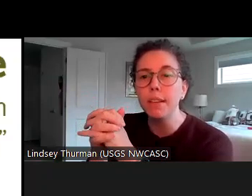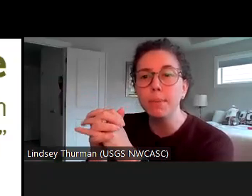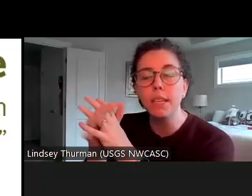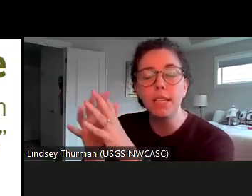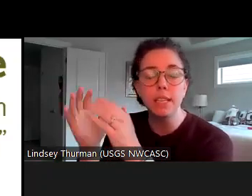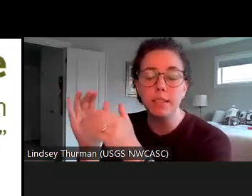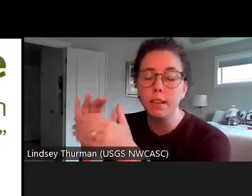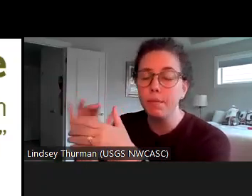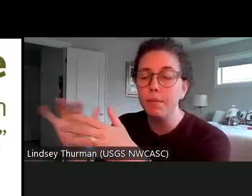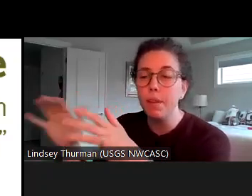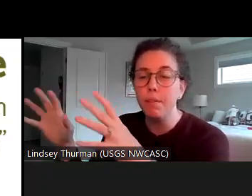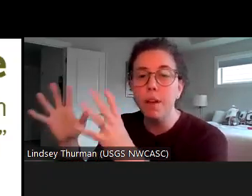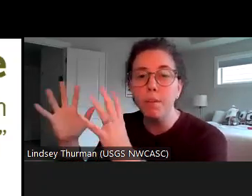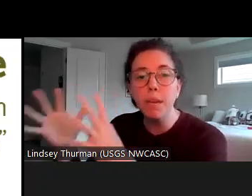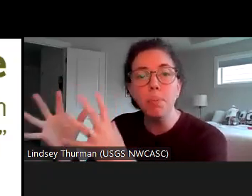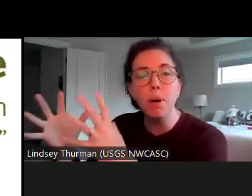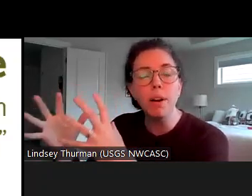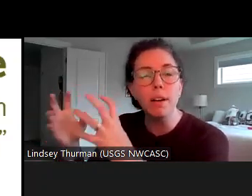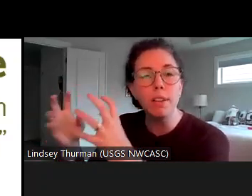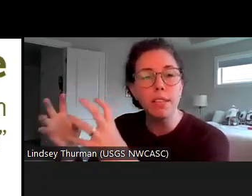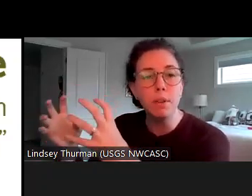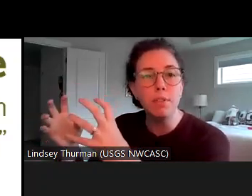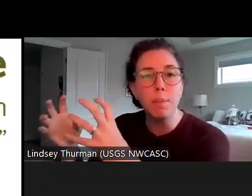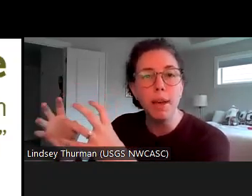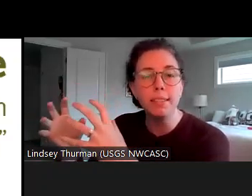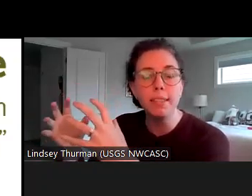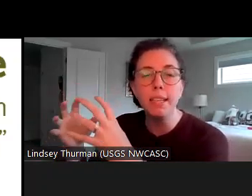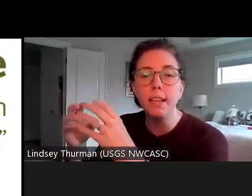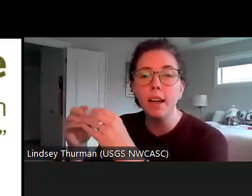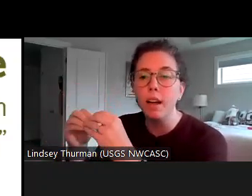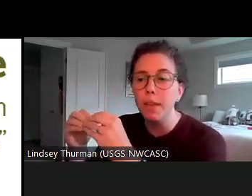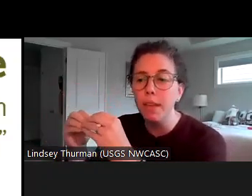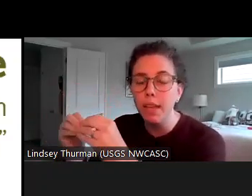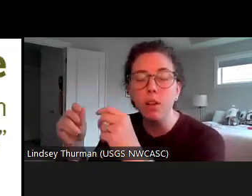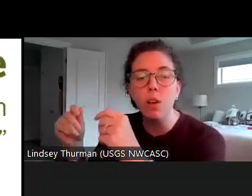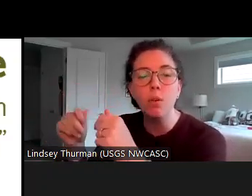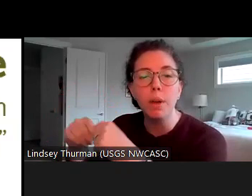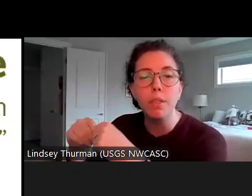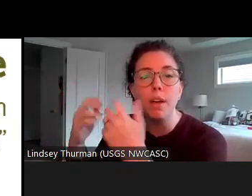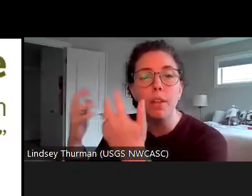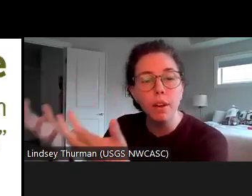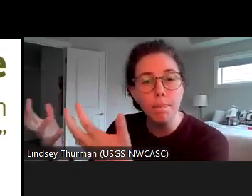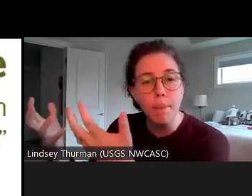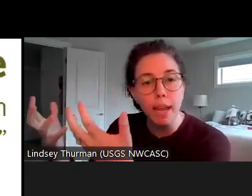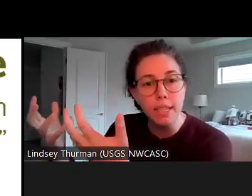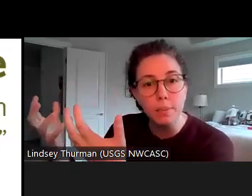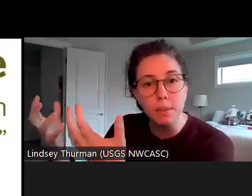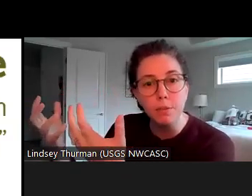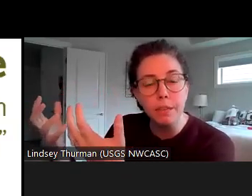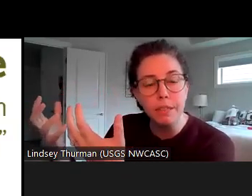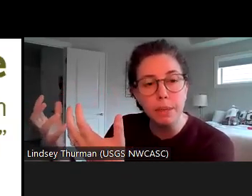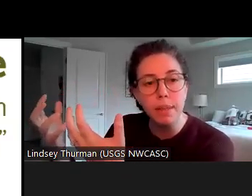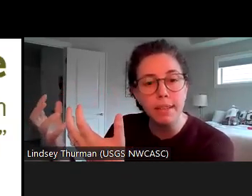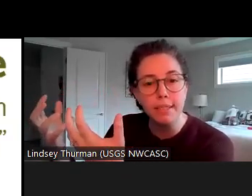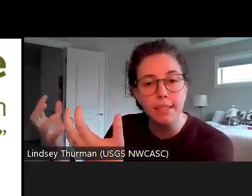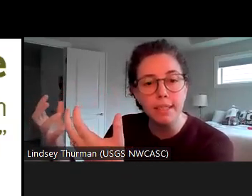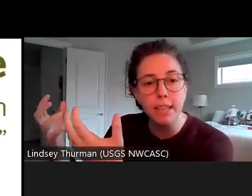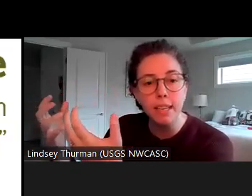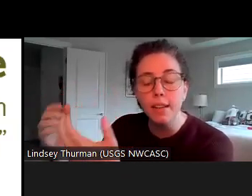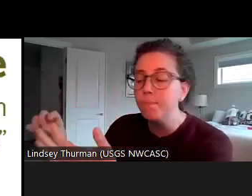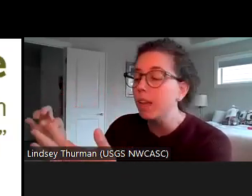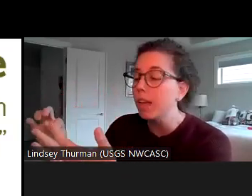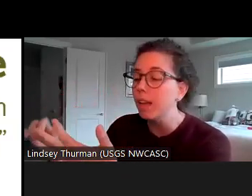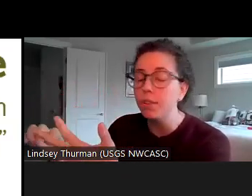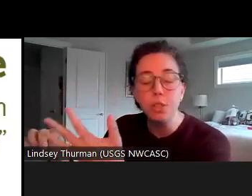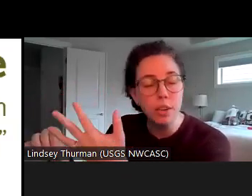Behavioral flexibility is a big part of adaptive capacity. It, along with other mechanisms for phenotypic